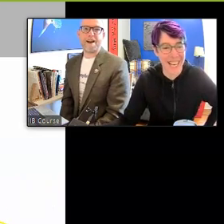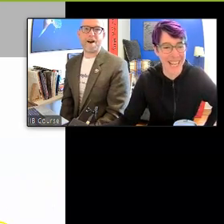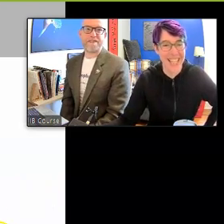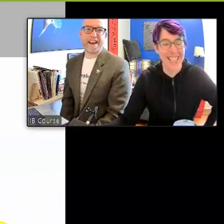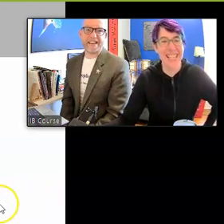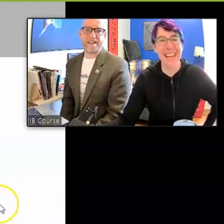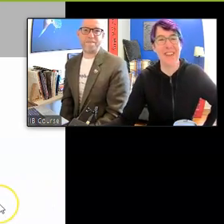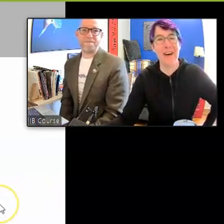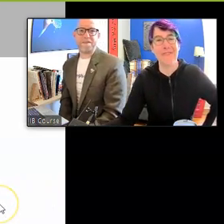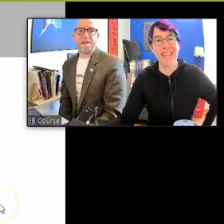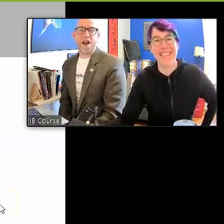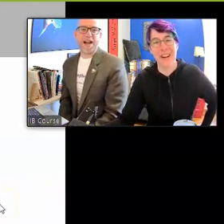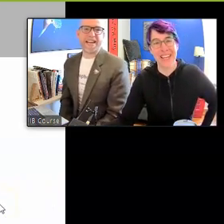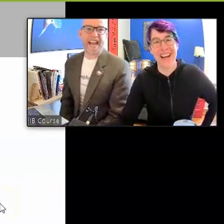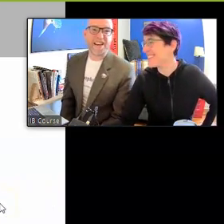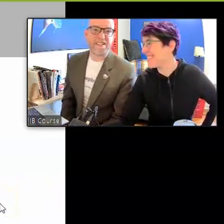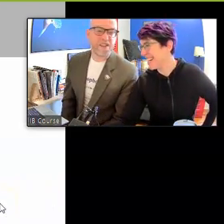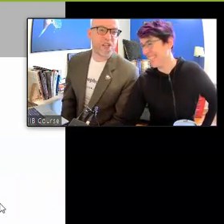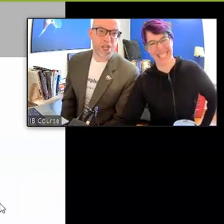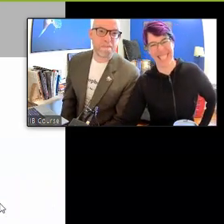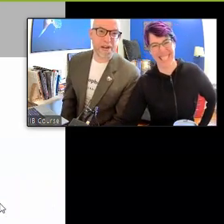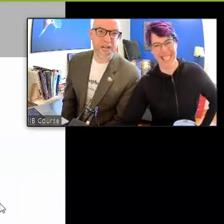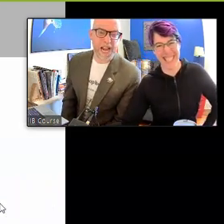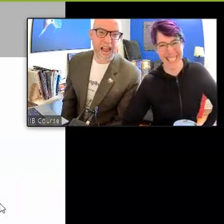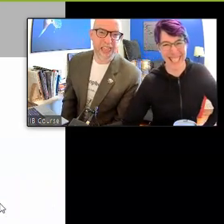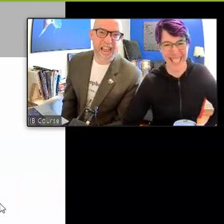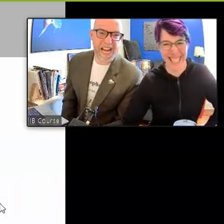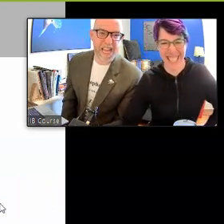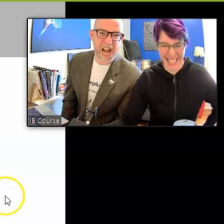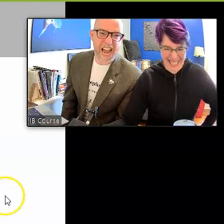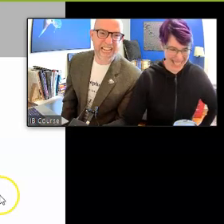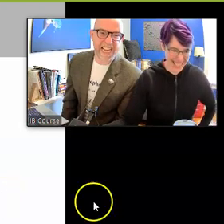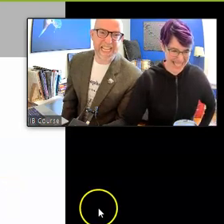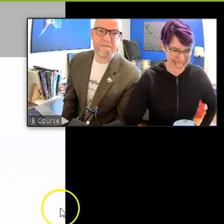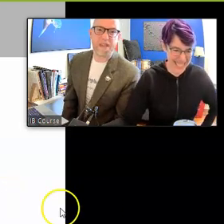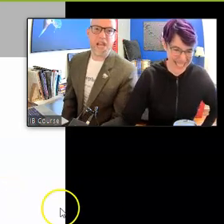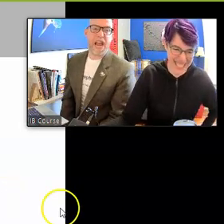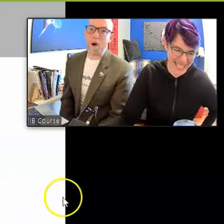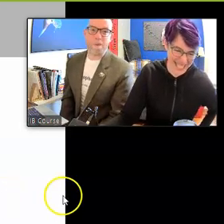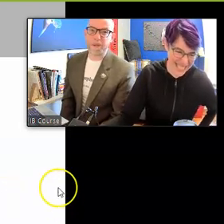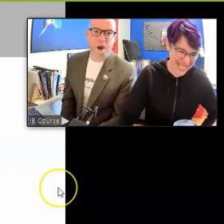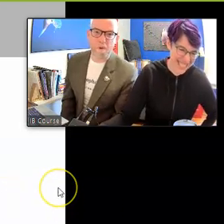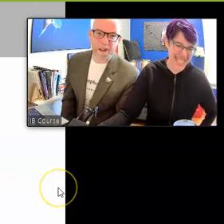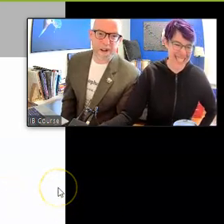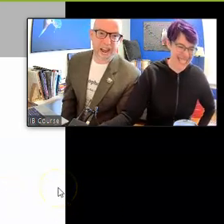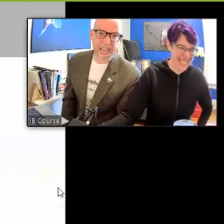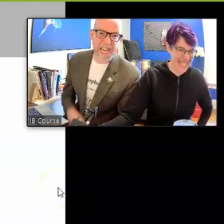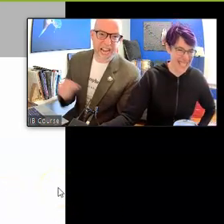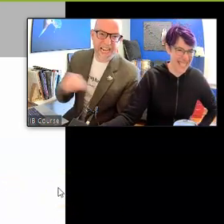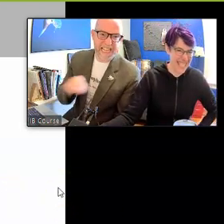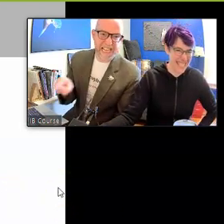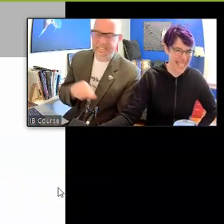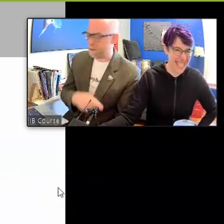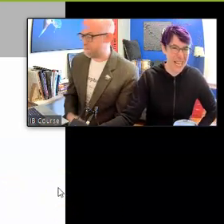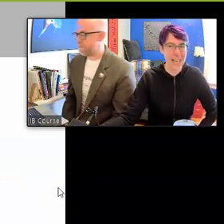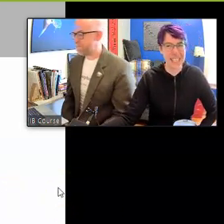They got feet. They've got feet on ice. Suspiciously at the end of their legs is, and almost always underneath their